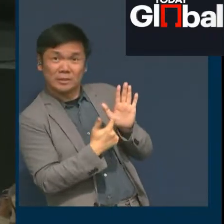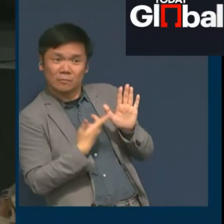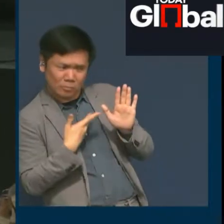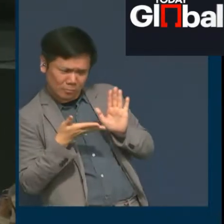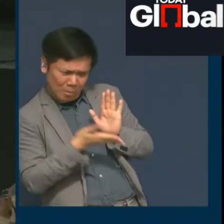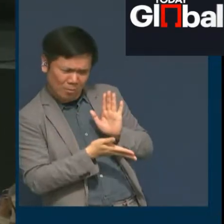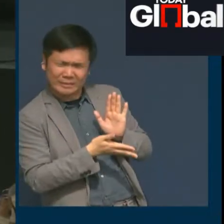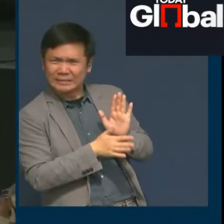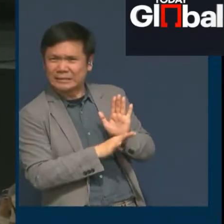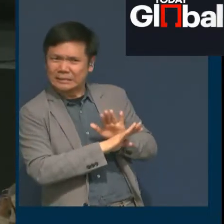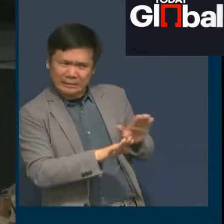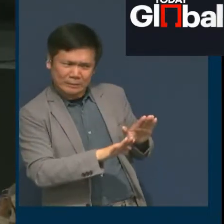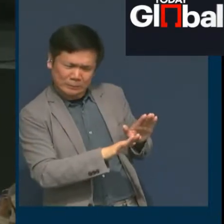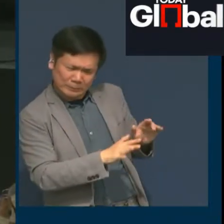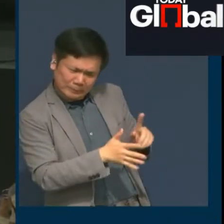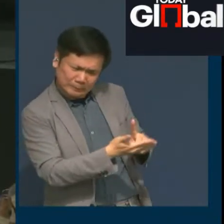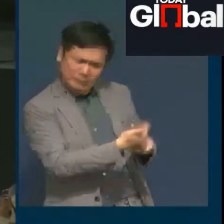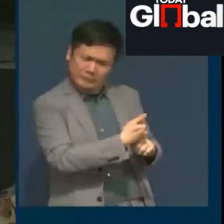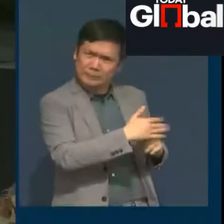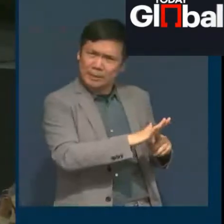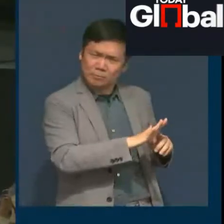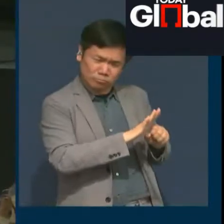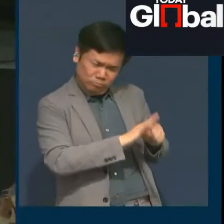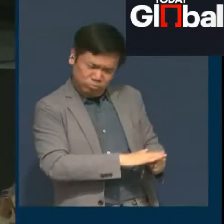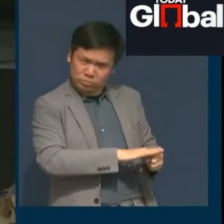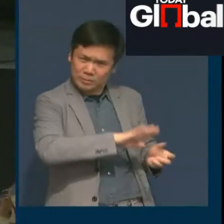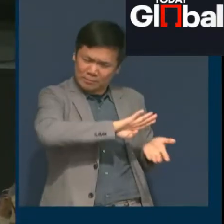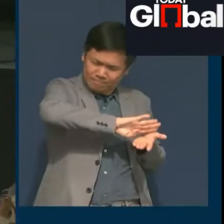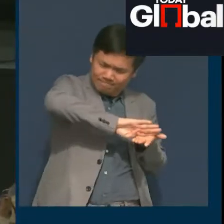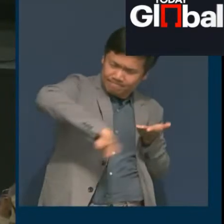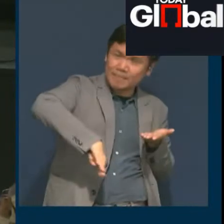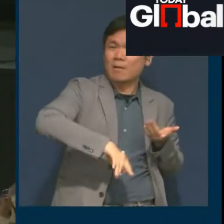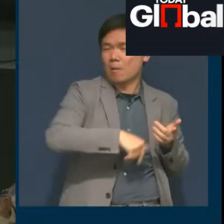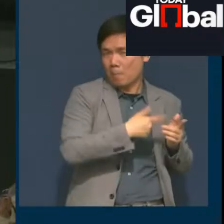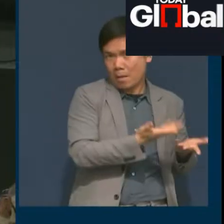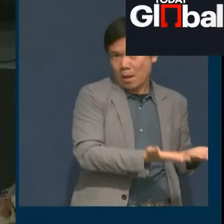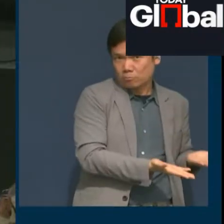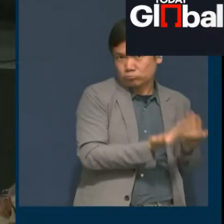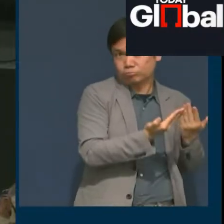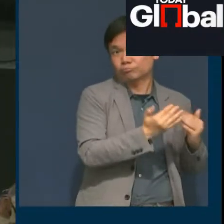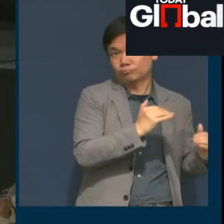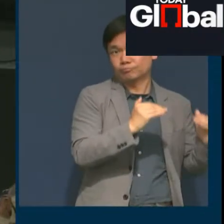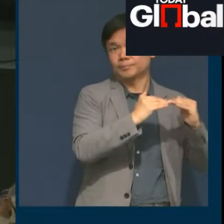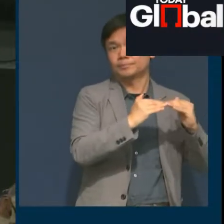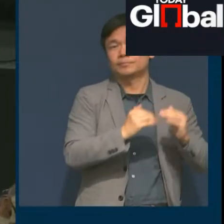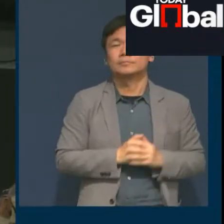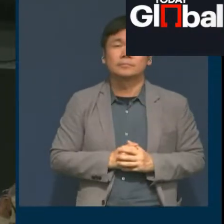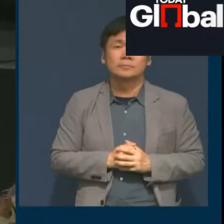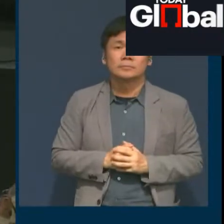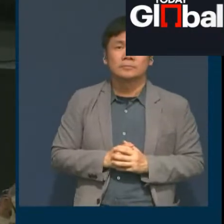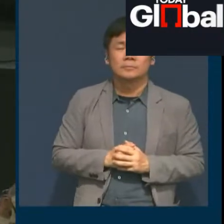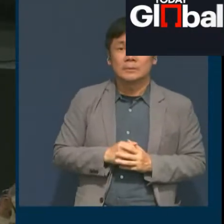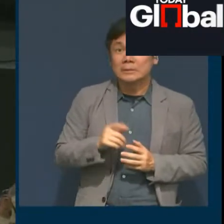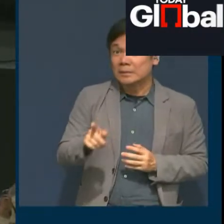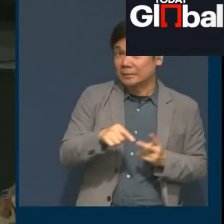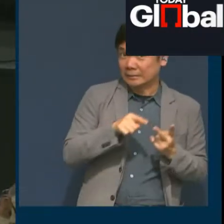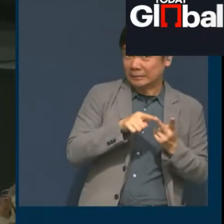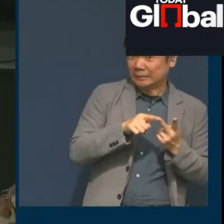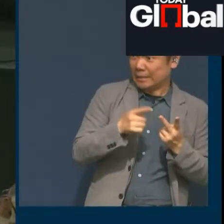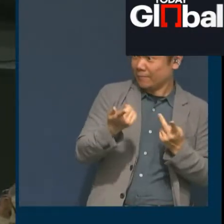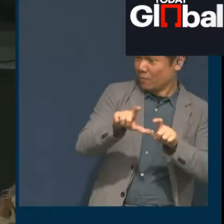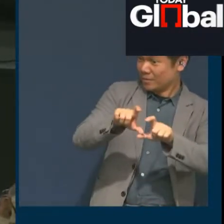discrimination. In paragraph 41, you talk about the support provided to private